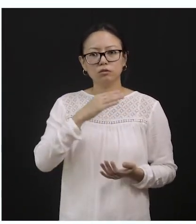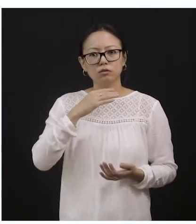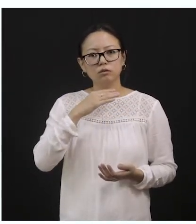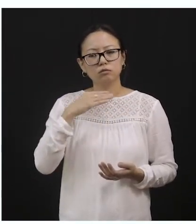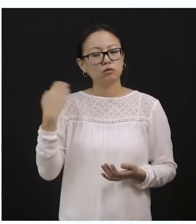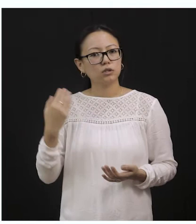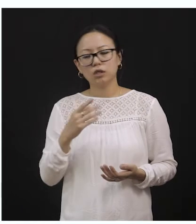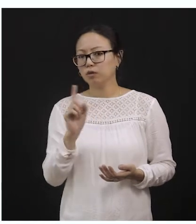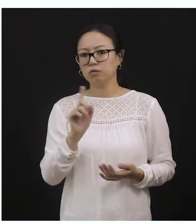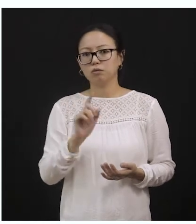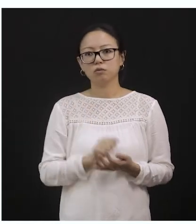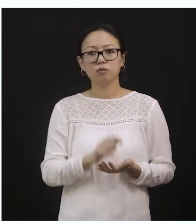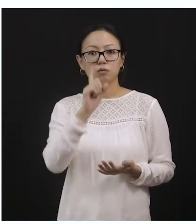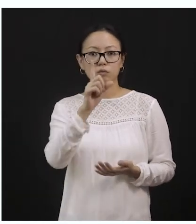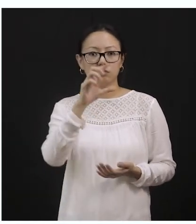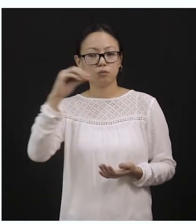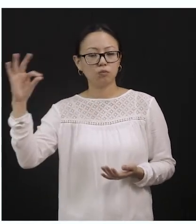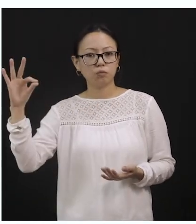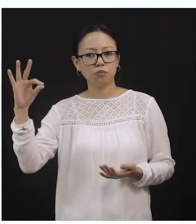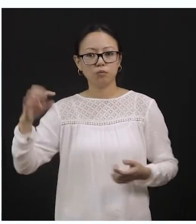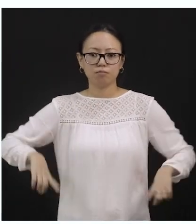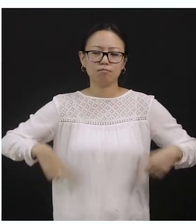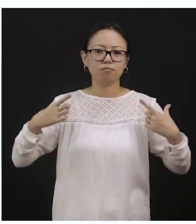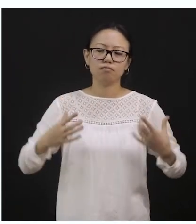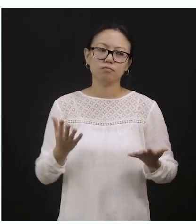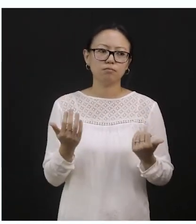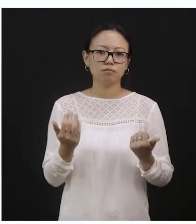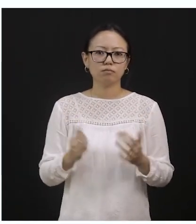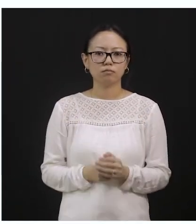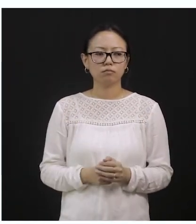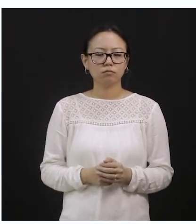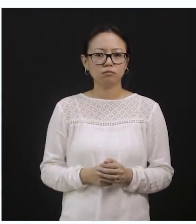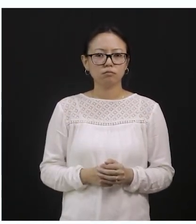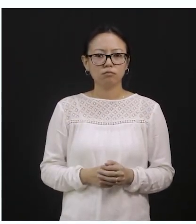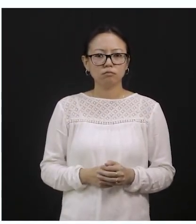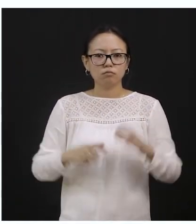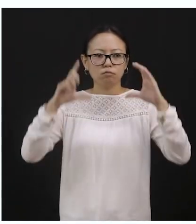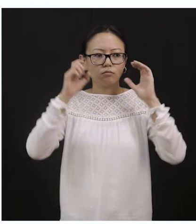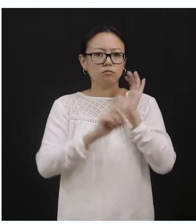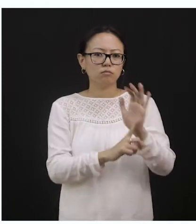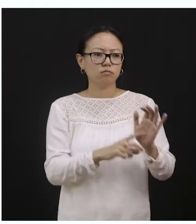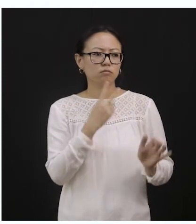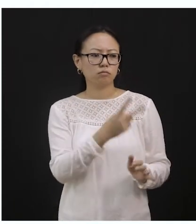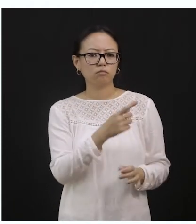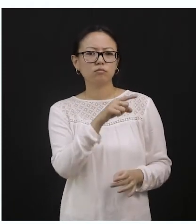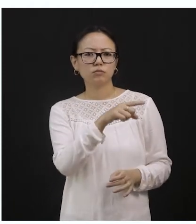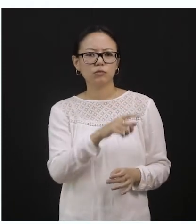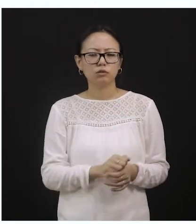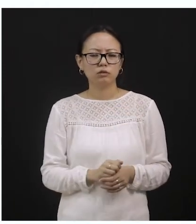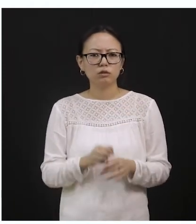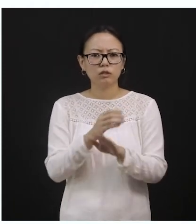insect. Now, you must be wondering that this looks like a butterfly. Ma'am has already shown us the butterfly. You must be wondering,